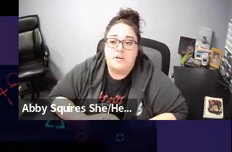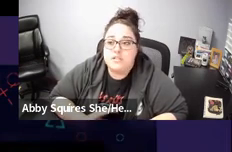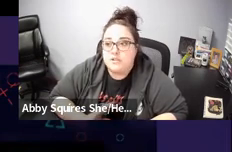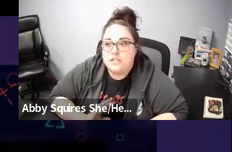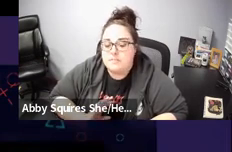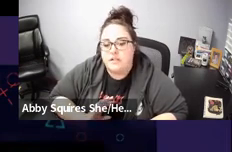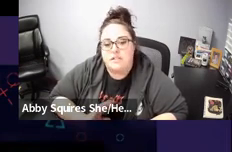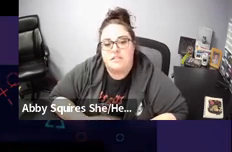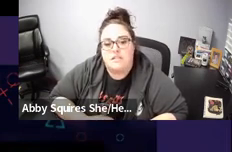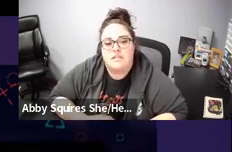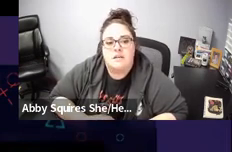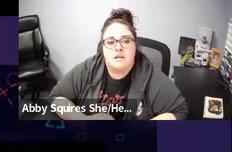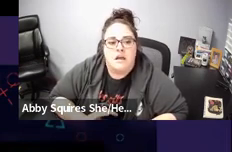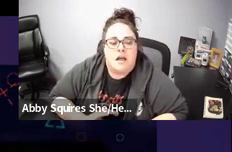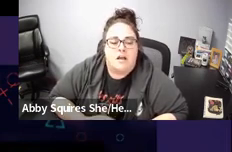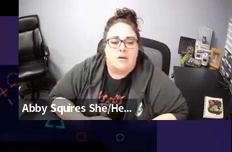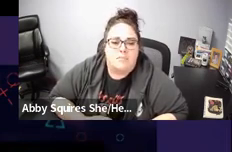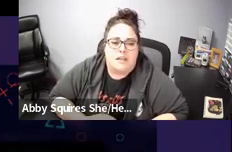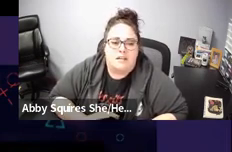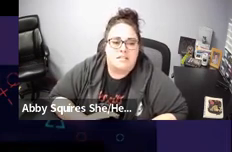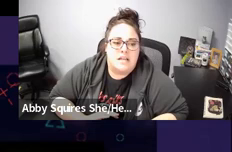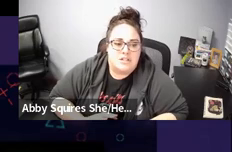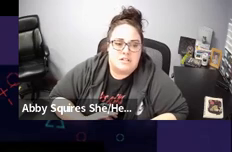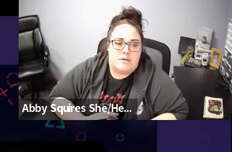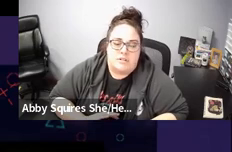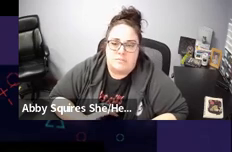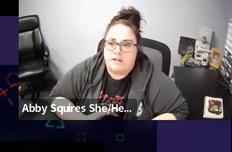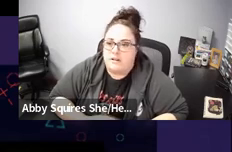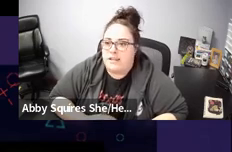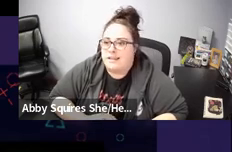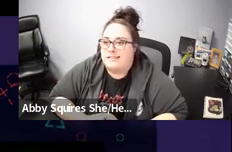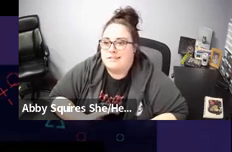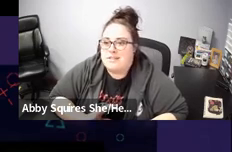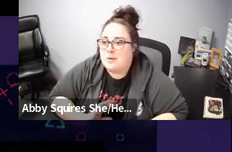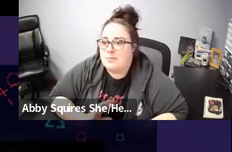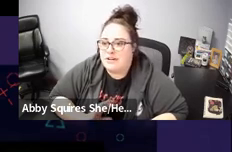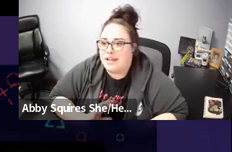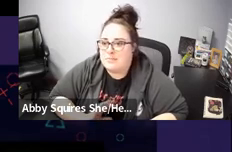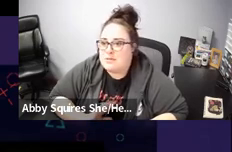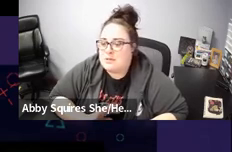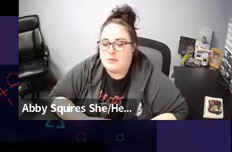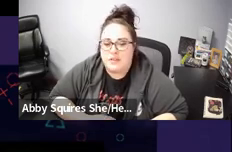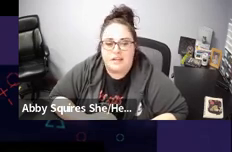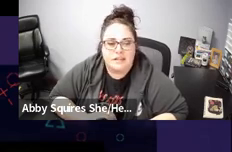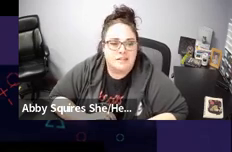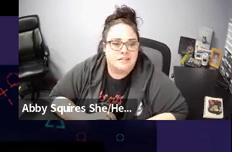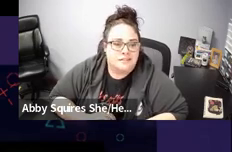our personal experiences. And it's not just about multiplayer, like single player games